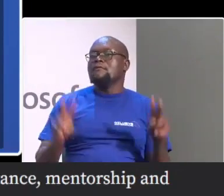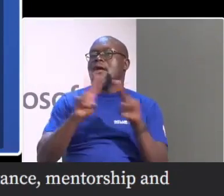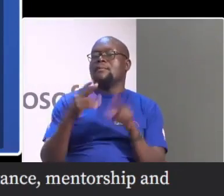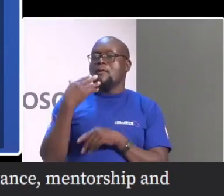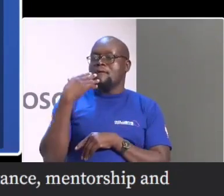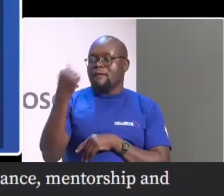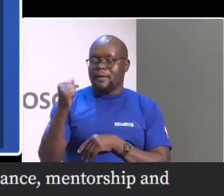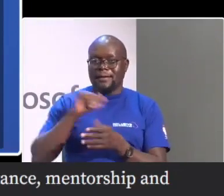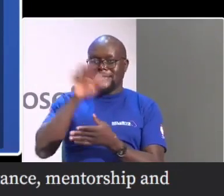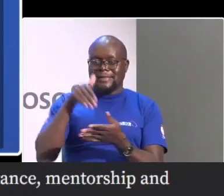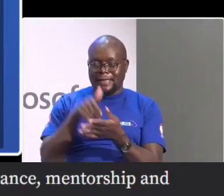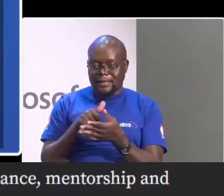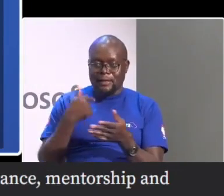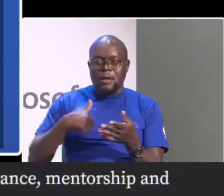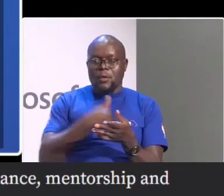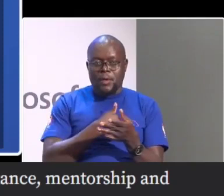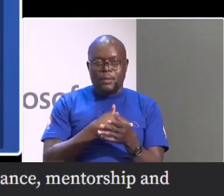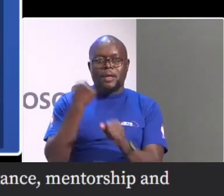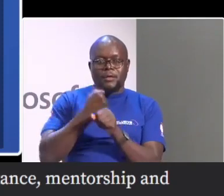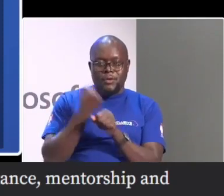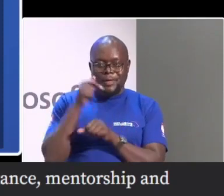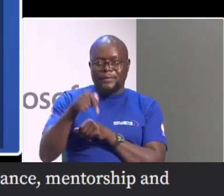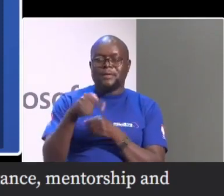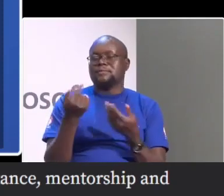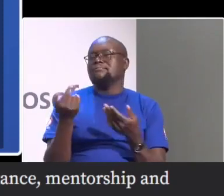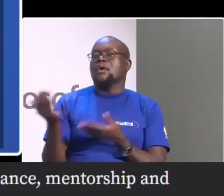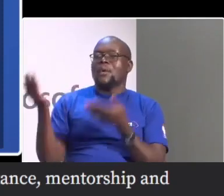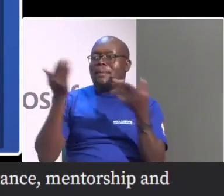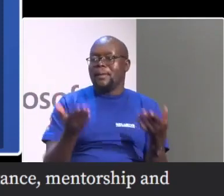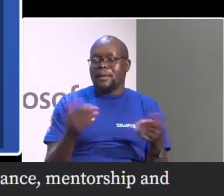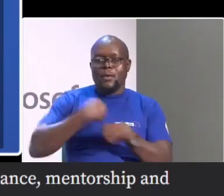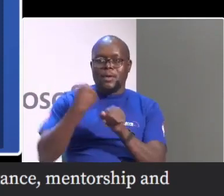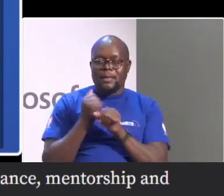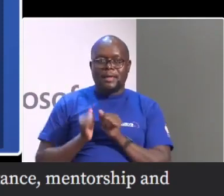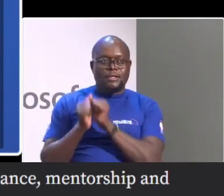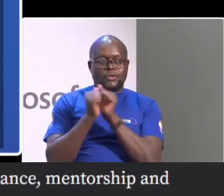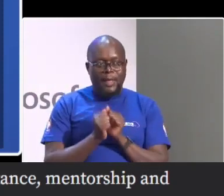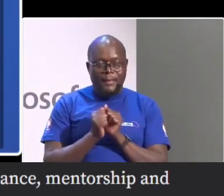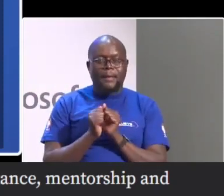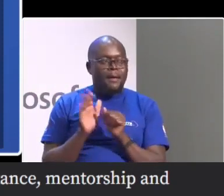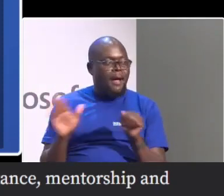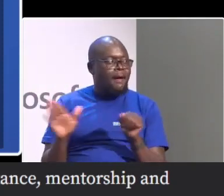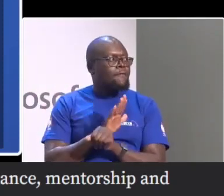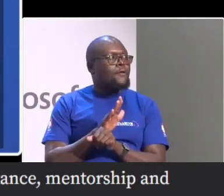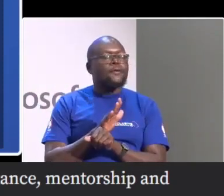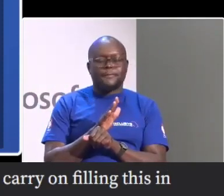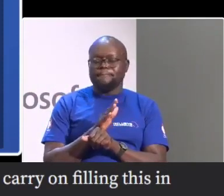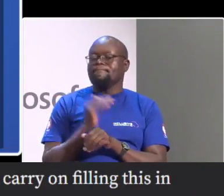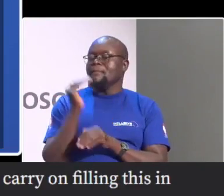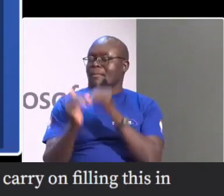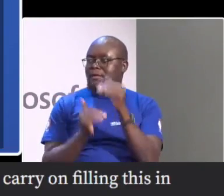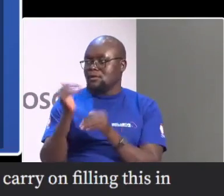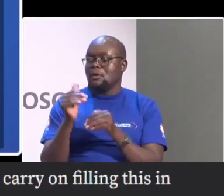and the centre, we will be taking this on board and putting together a whole tranche of material